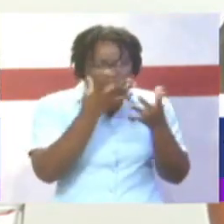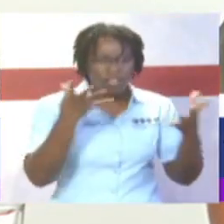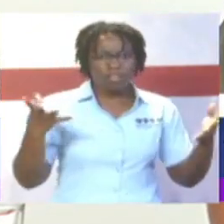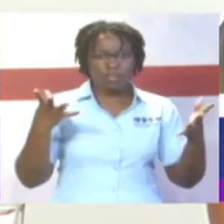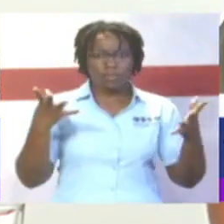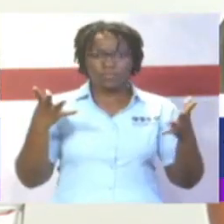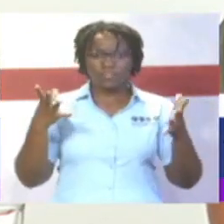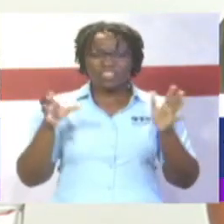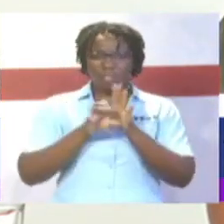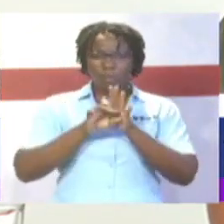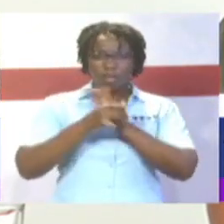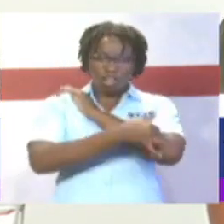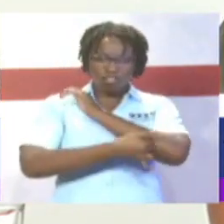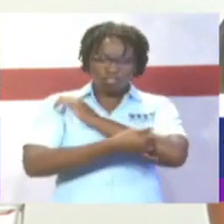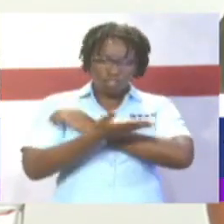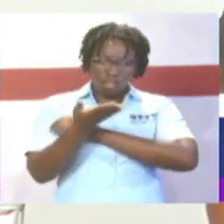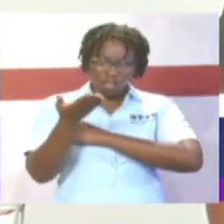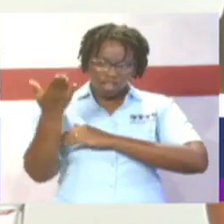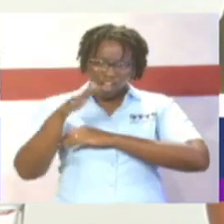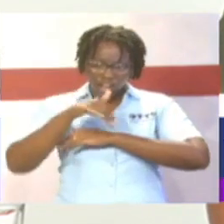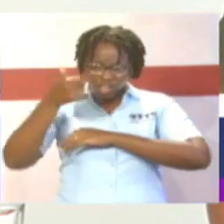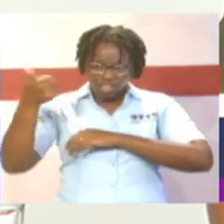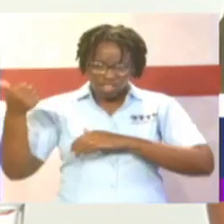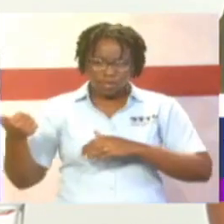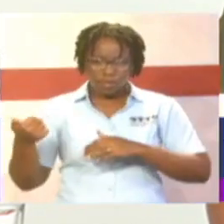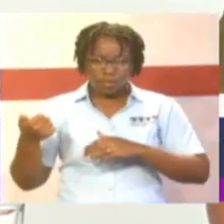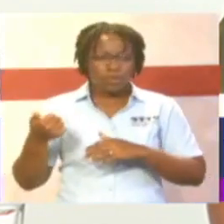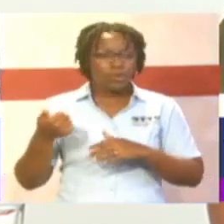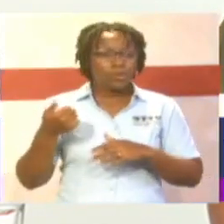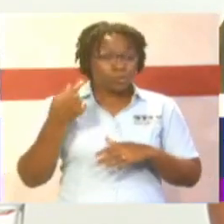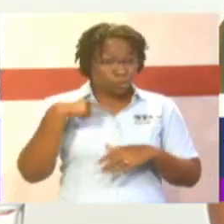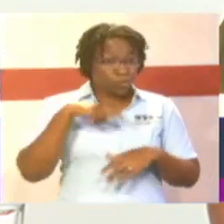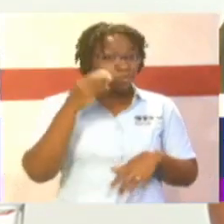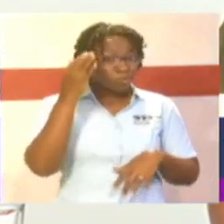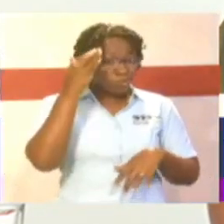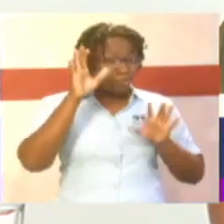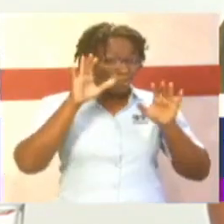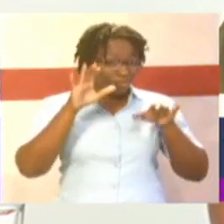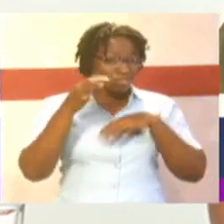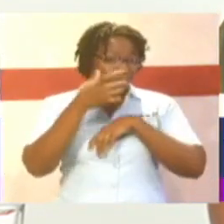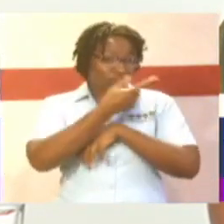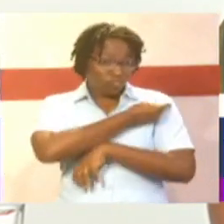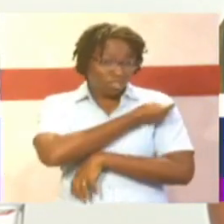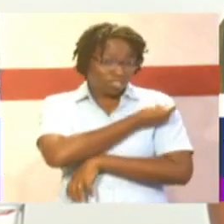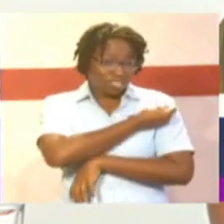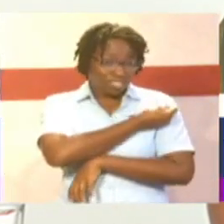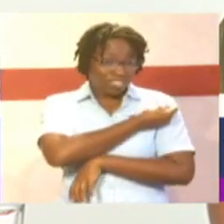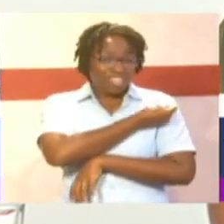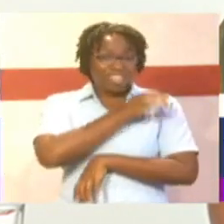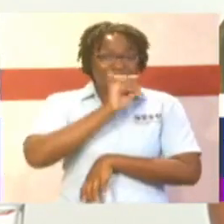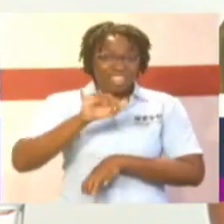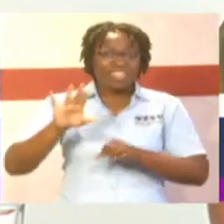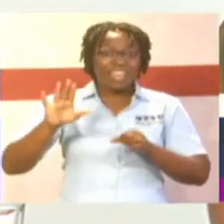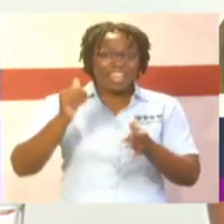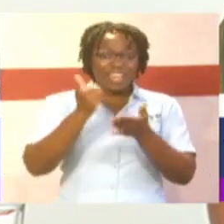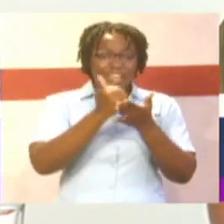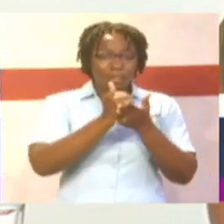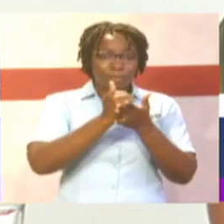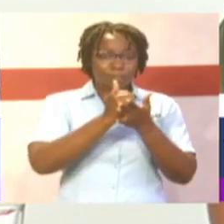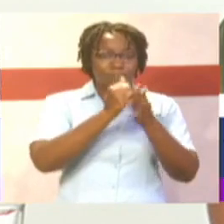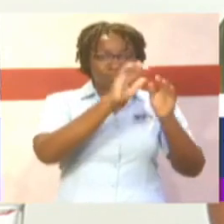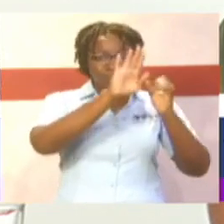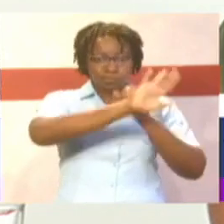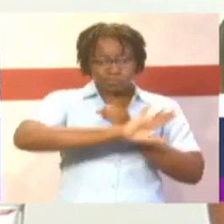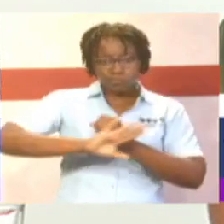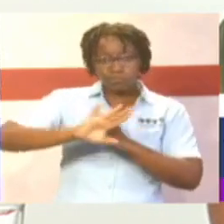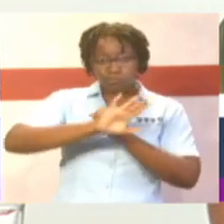East, respectively. We know that the vaccines against the COVID-19 virus provide an added layer of protection. We know that